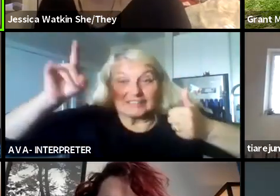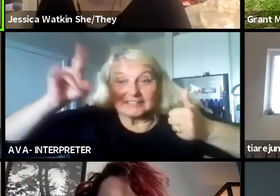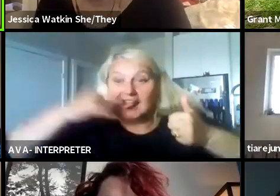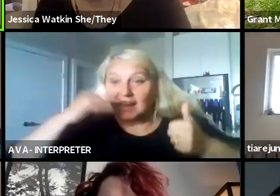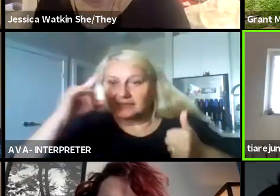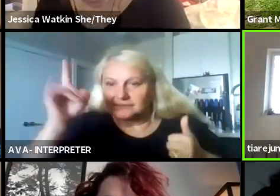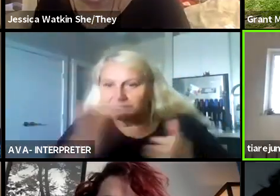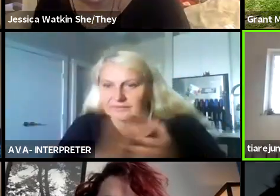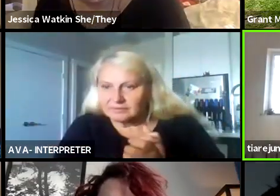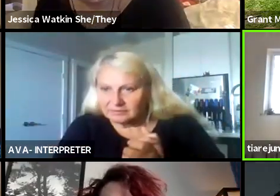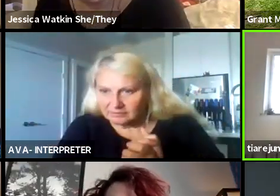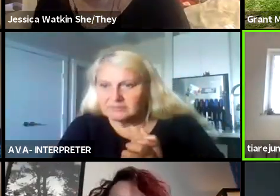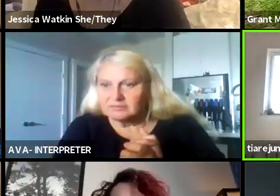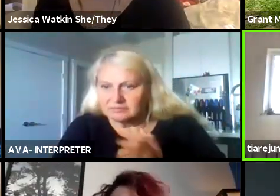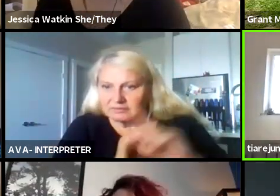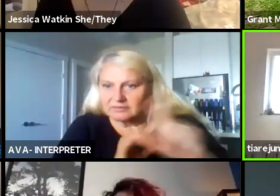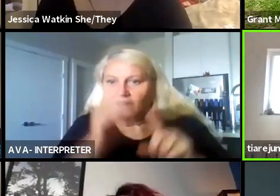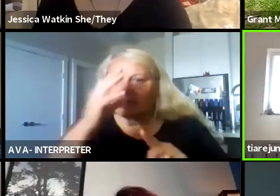Hello, can you hear me?